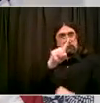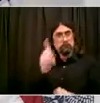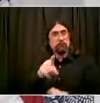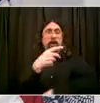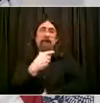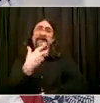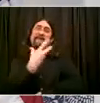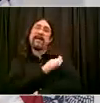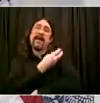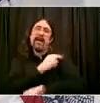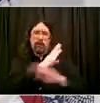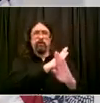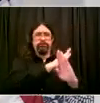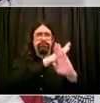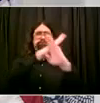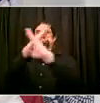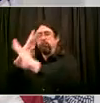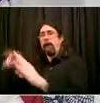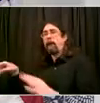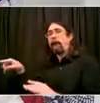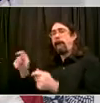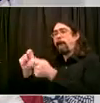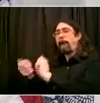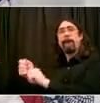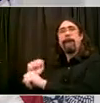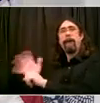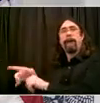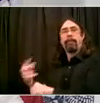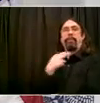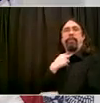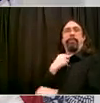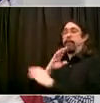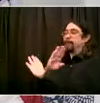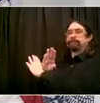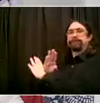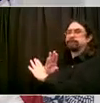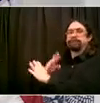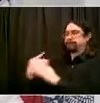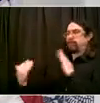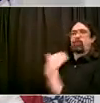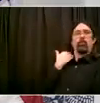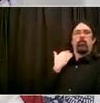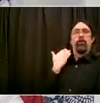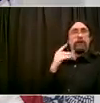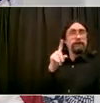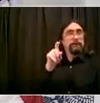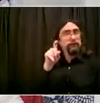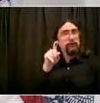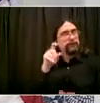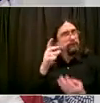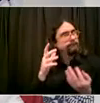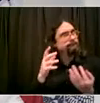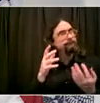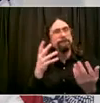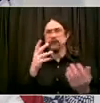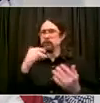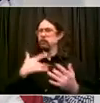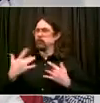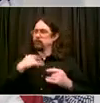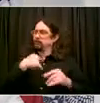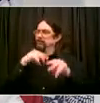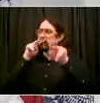vaccine as possible, to get as many people vaccinated as possible now. That's the best bet we have to protect people against the variants, is to vaccinate as many